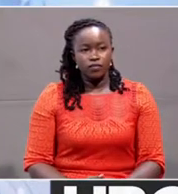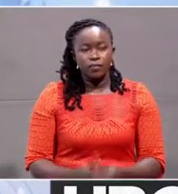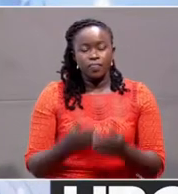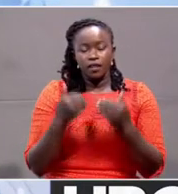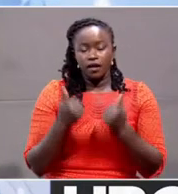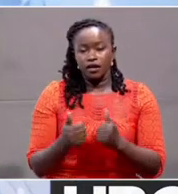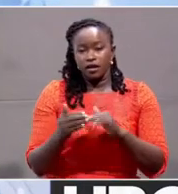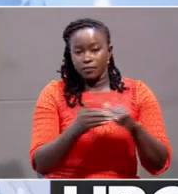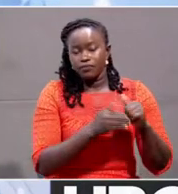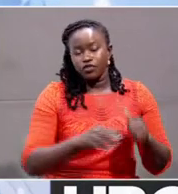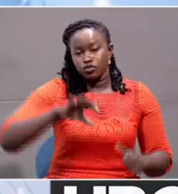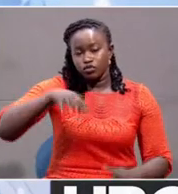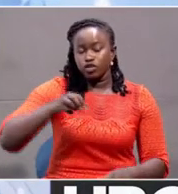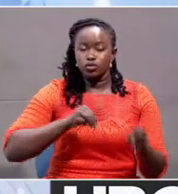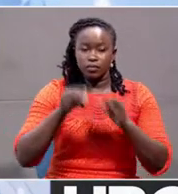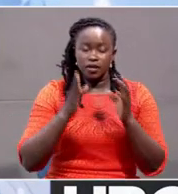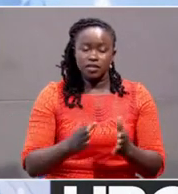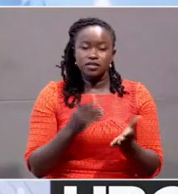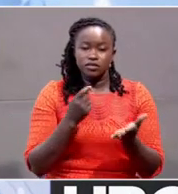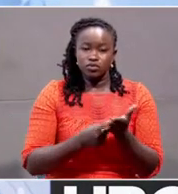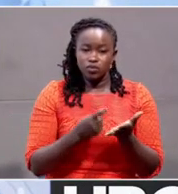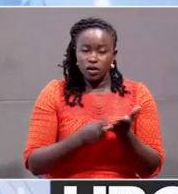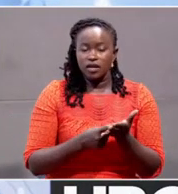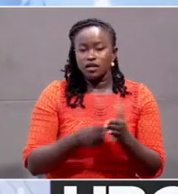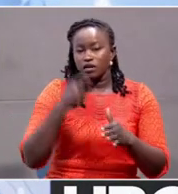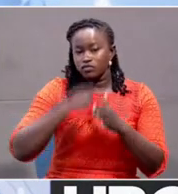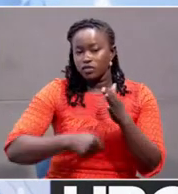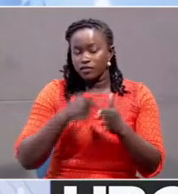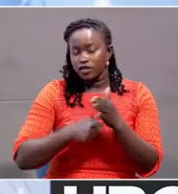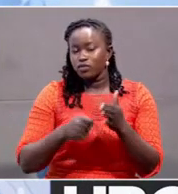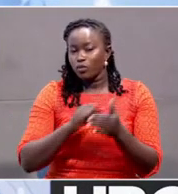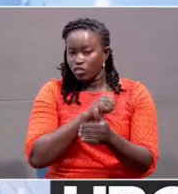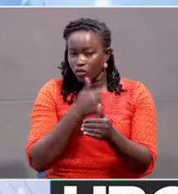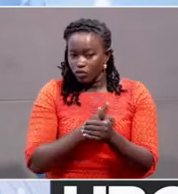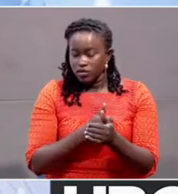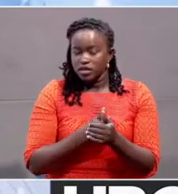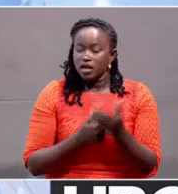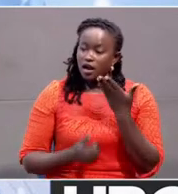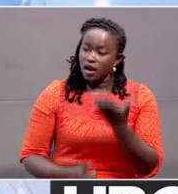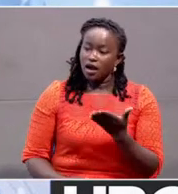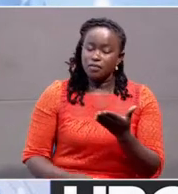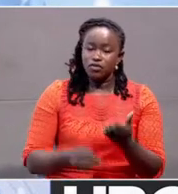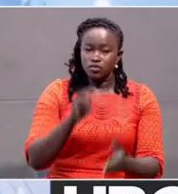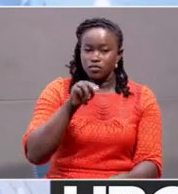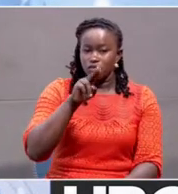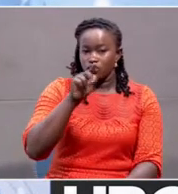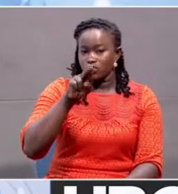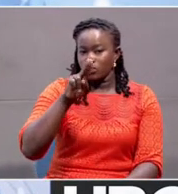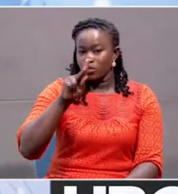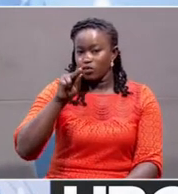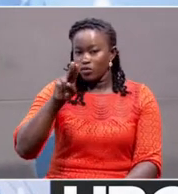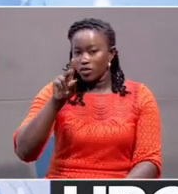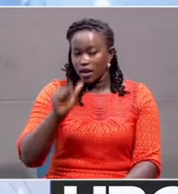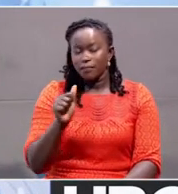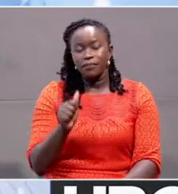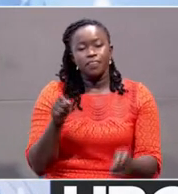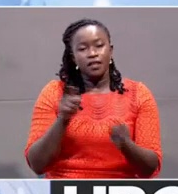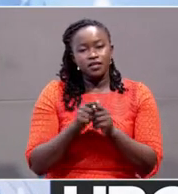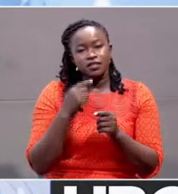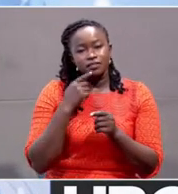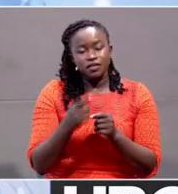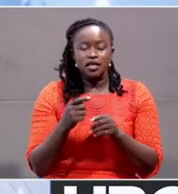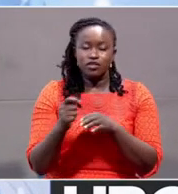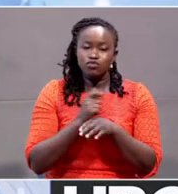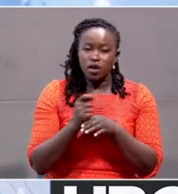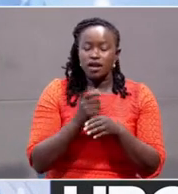In more news, the regional manager, Uganda Revenue Authority, stationed at Mutukula border post, Godson Mwesije, is decrying the